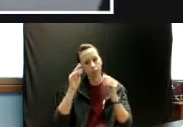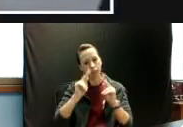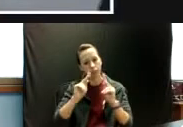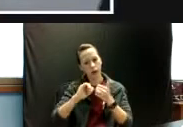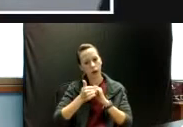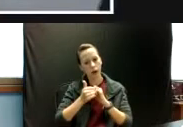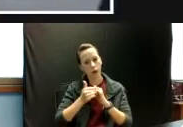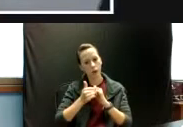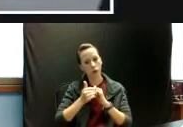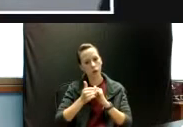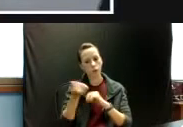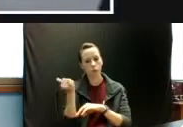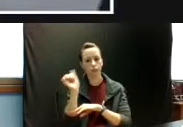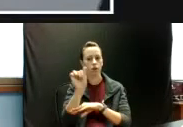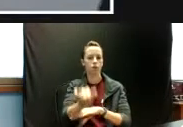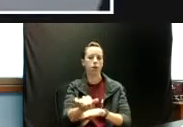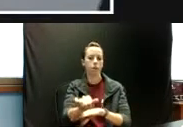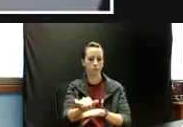issues so that they don't break.